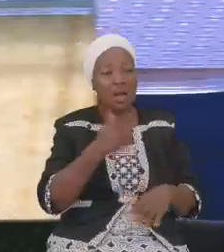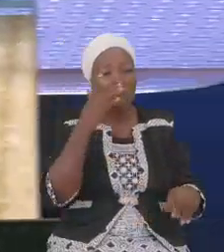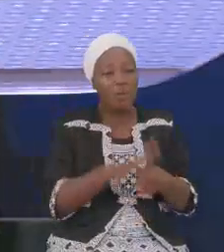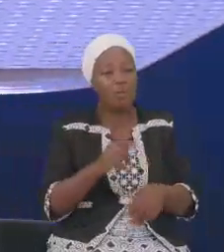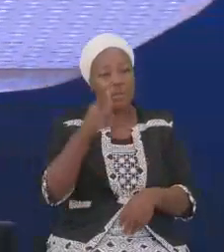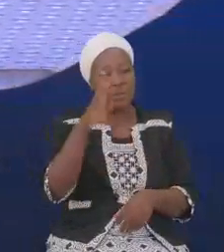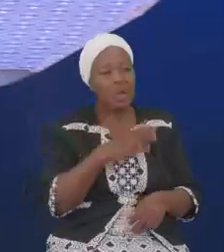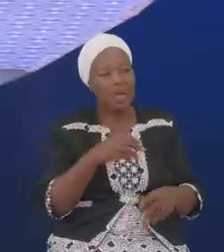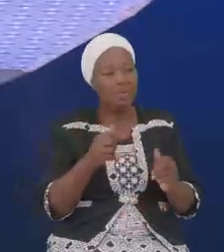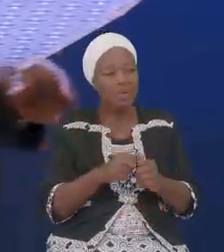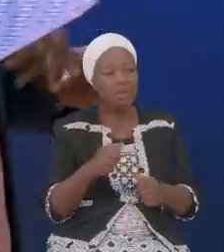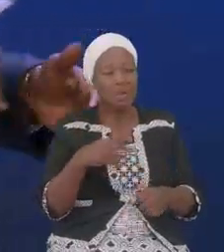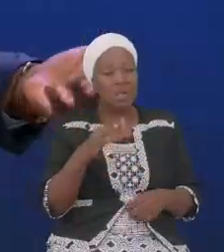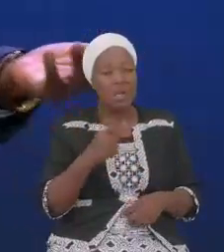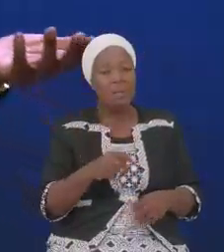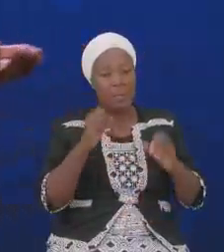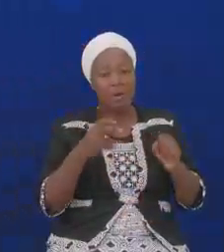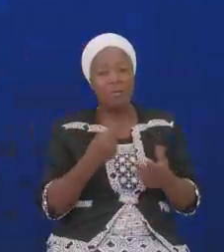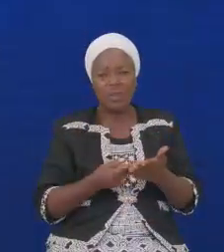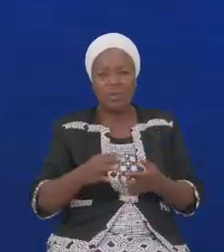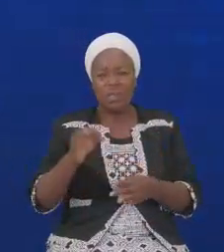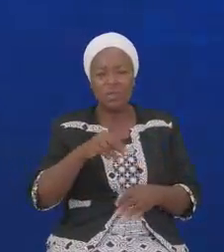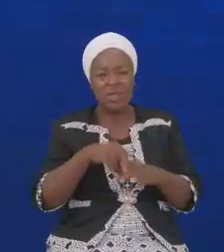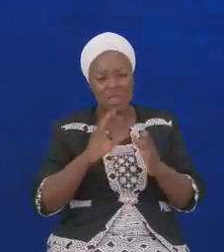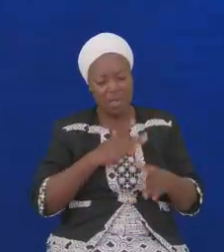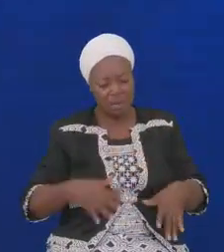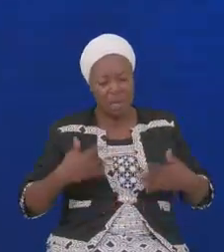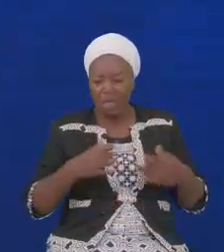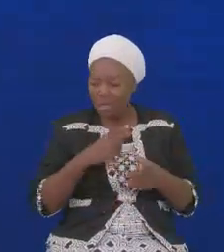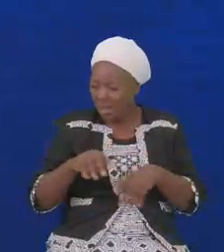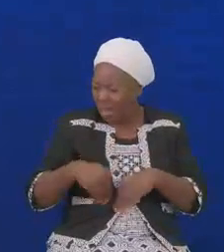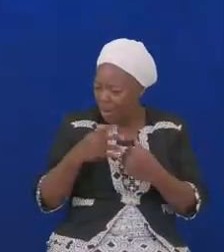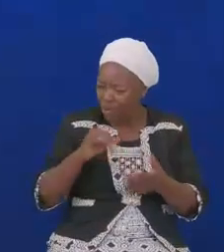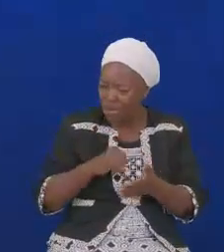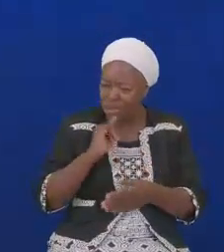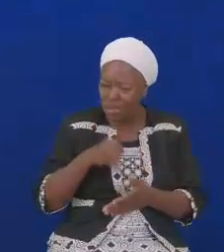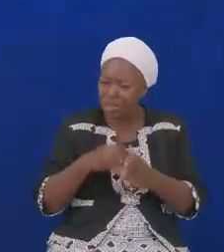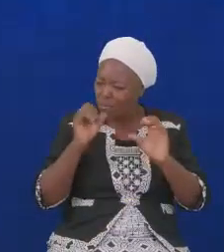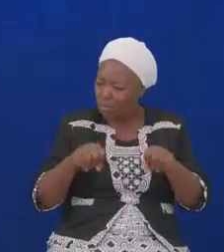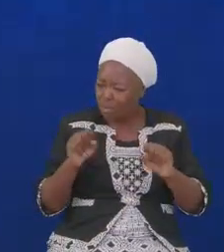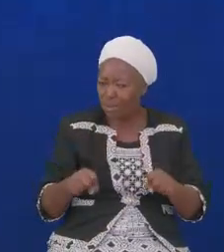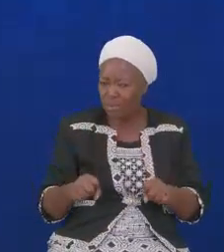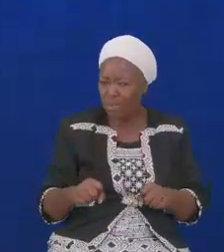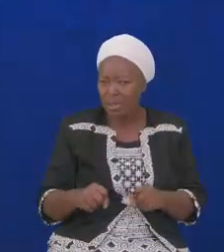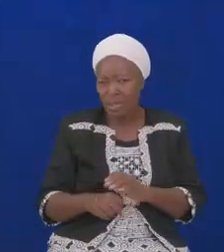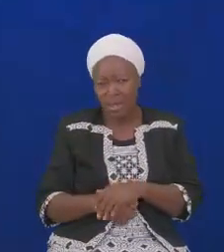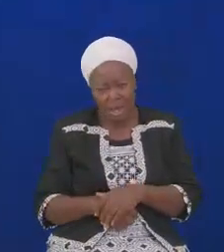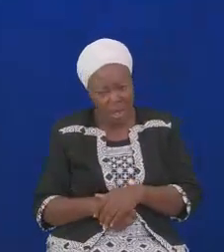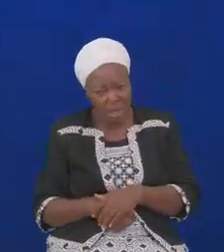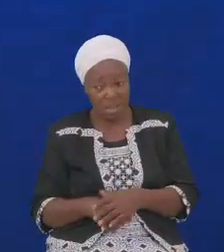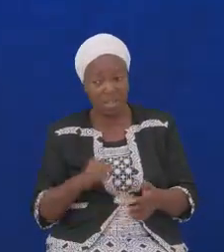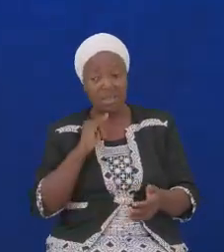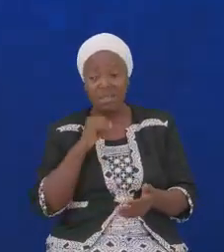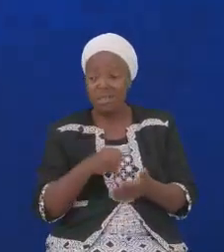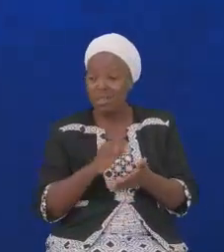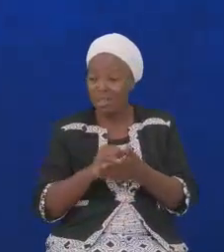Holy Ghost in our lives, they say, how can that be? Somebody not to have any fear at all? Somebody not to have any